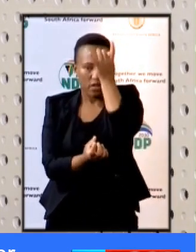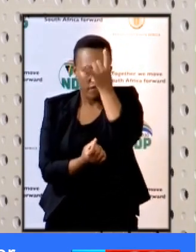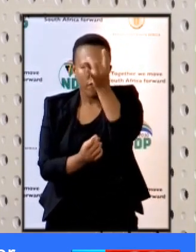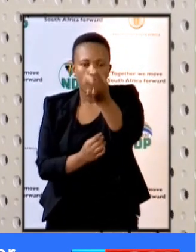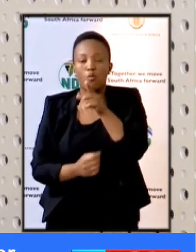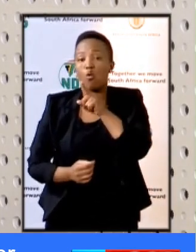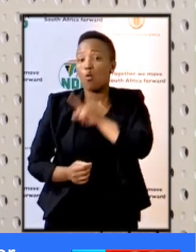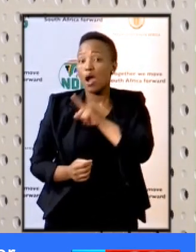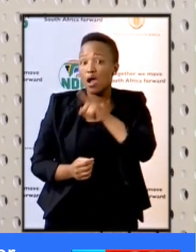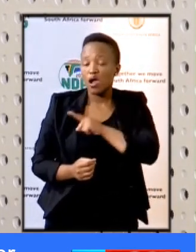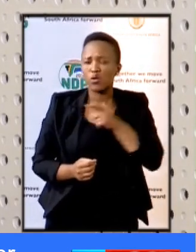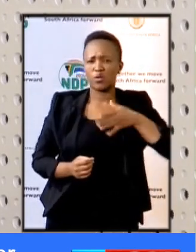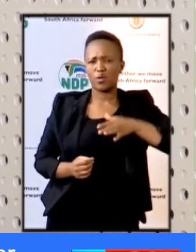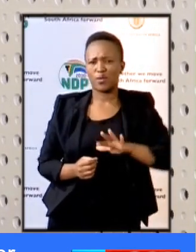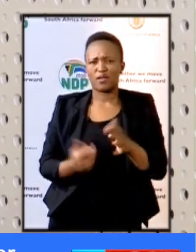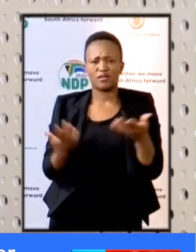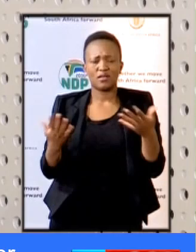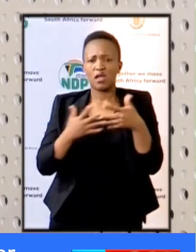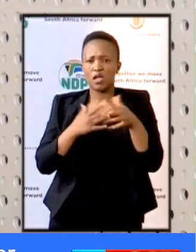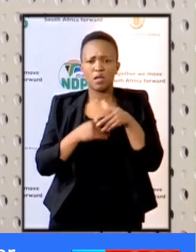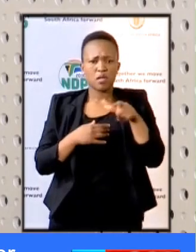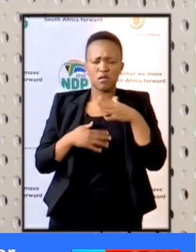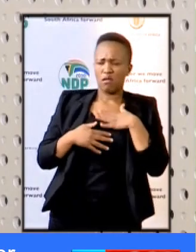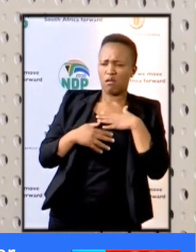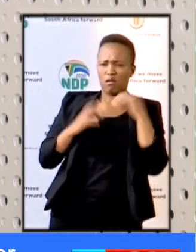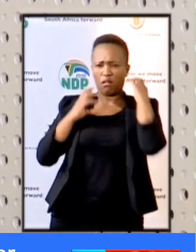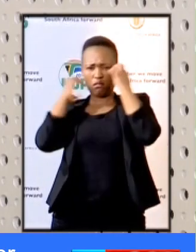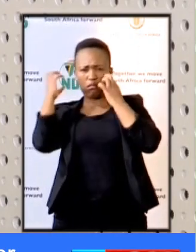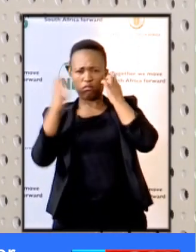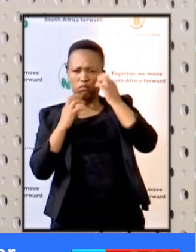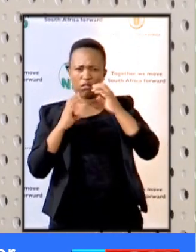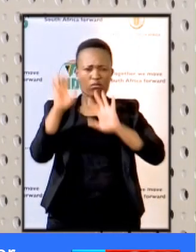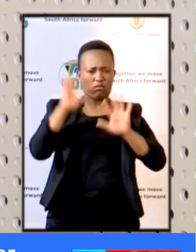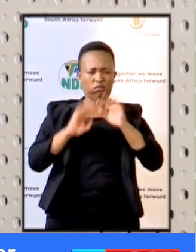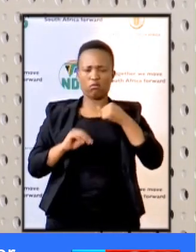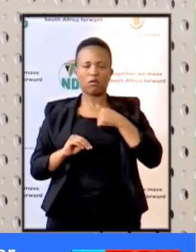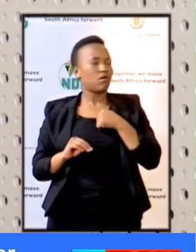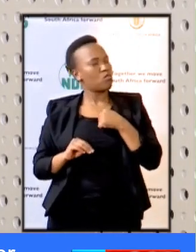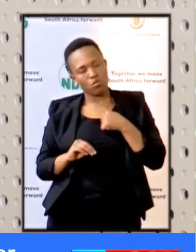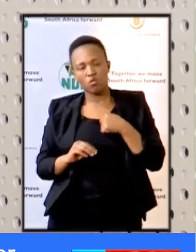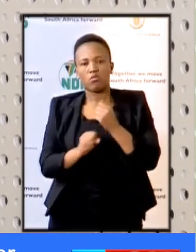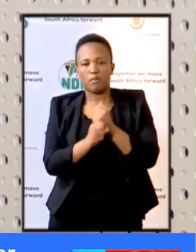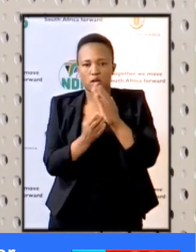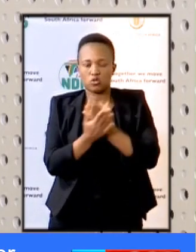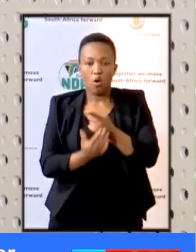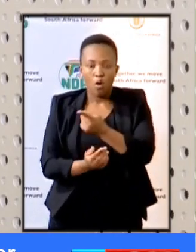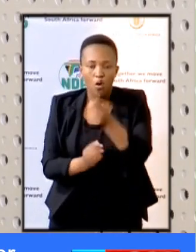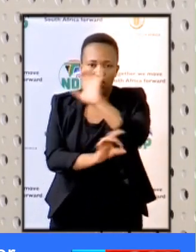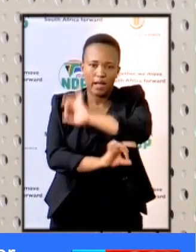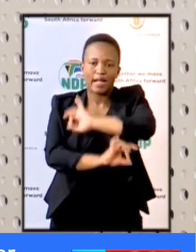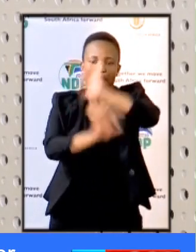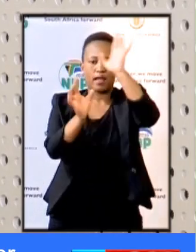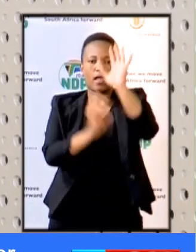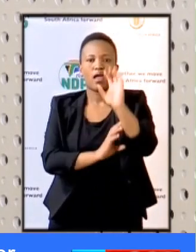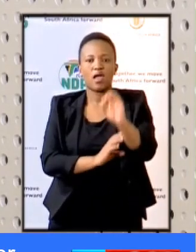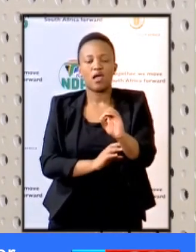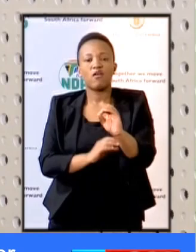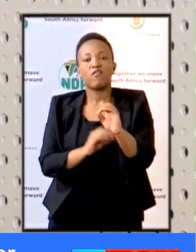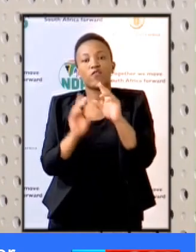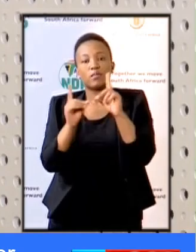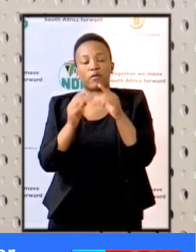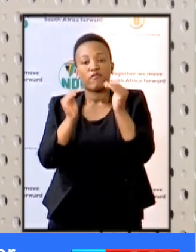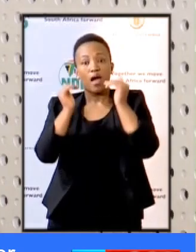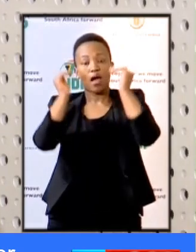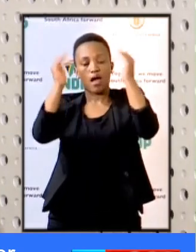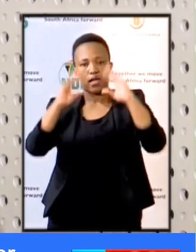that no one remains unclear as to what the post-school education and training system will be doing